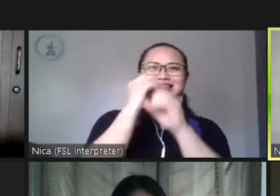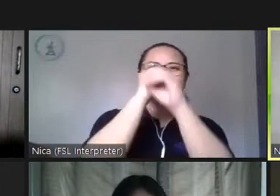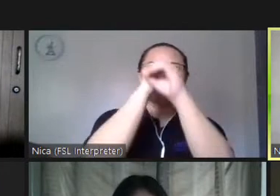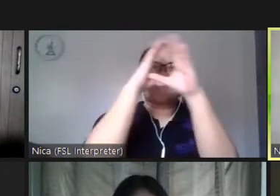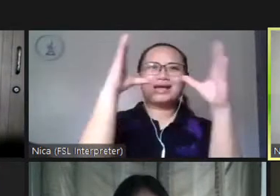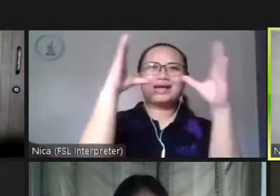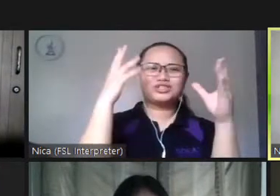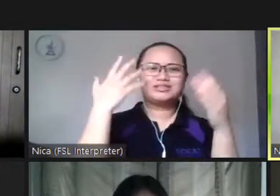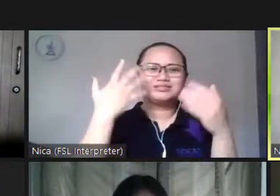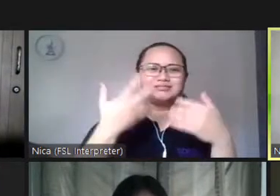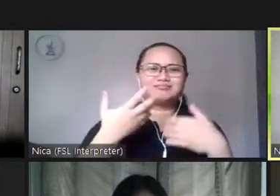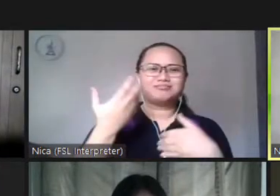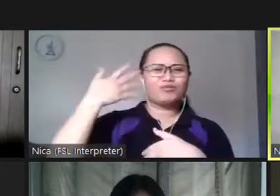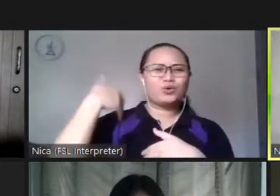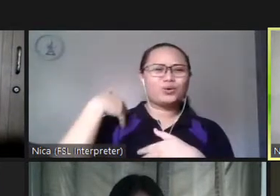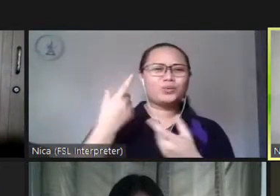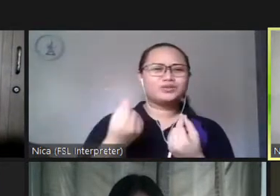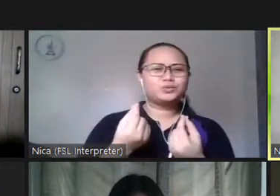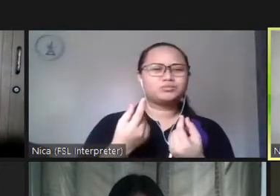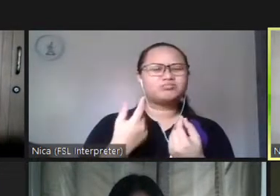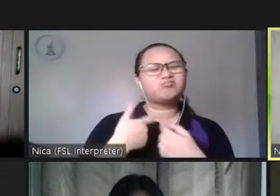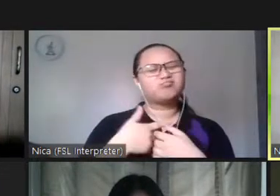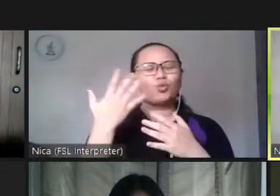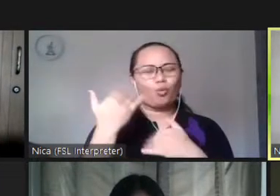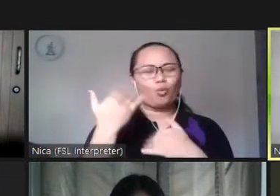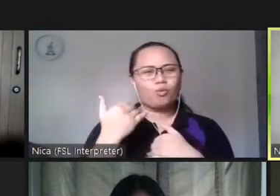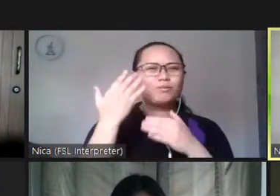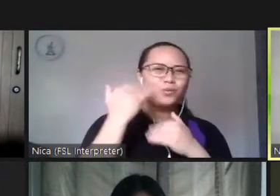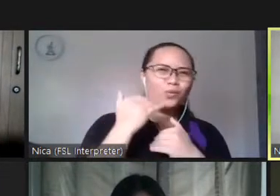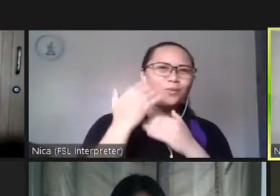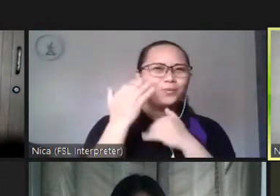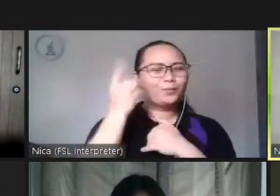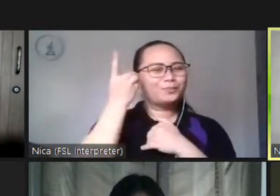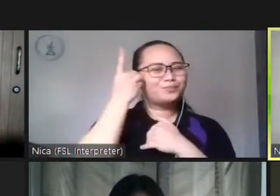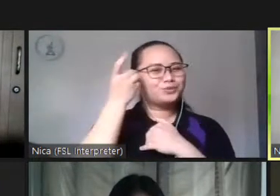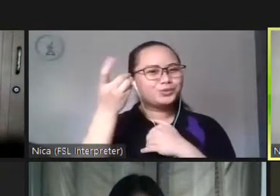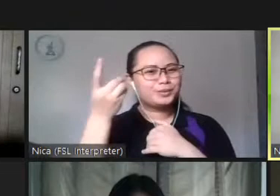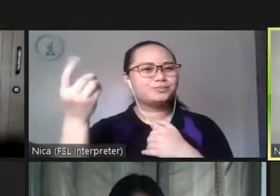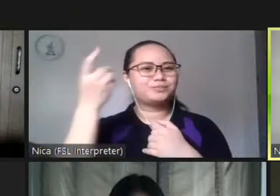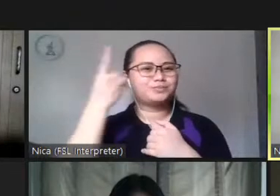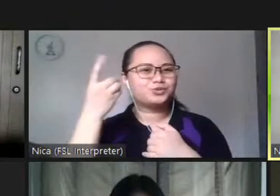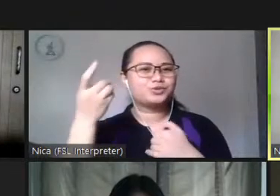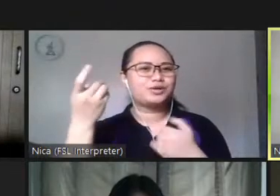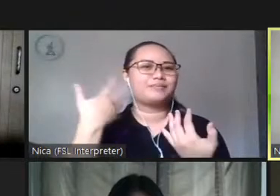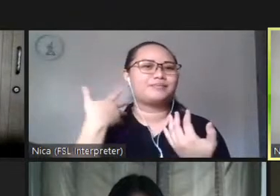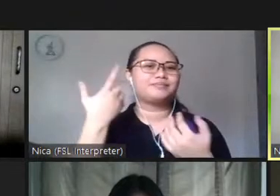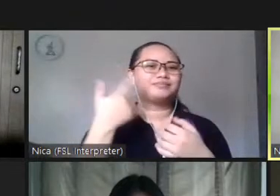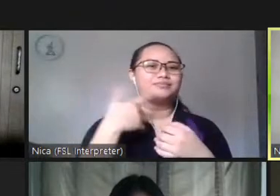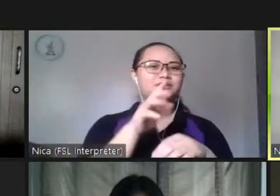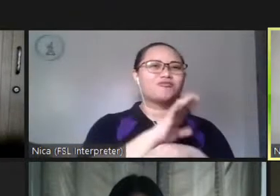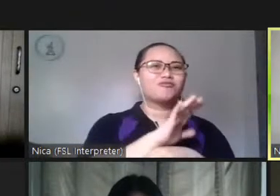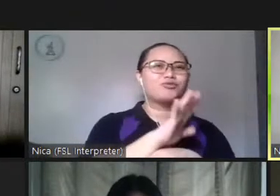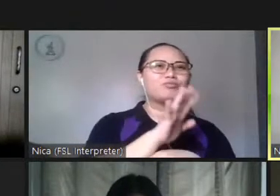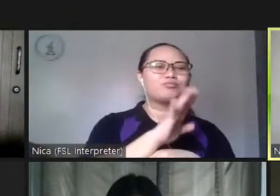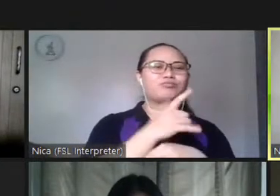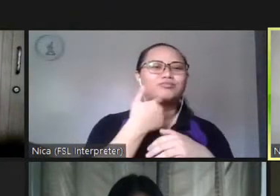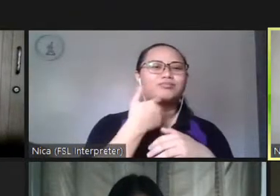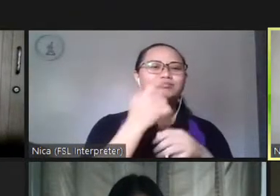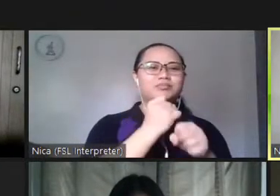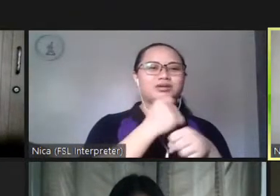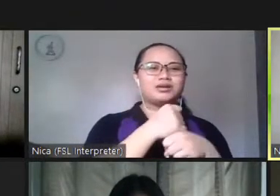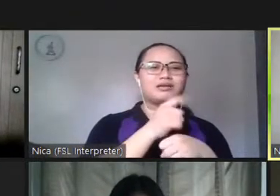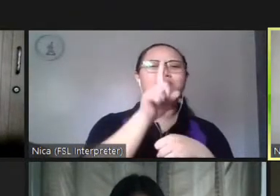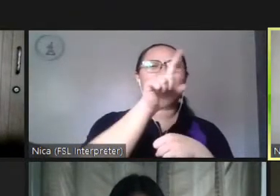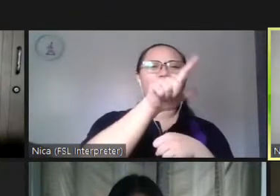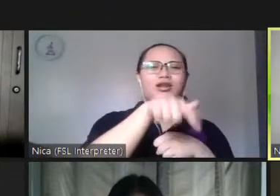ay nako, sana ma-solve tong gap na to. We never knew that these projects will materialize, like